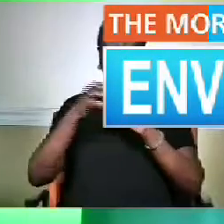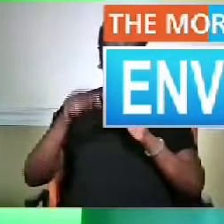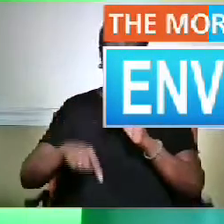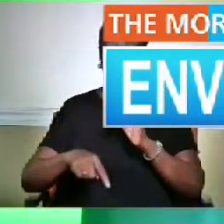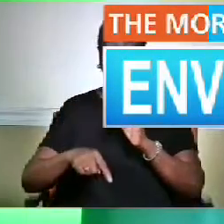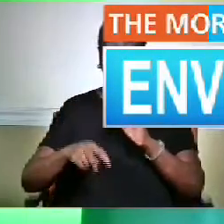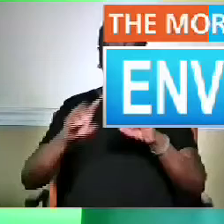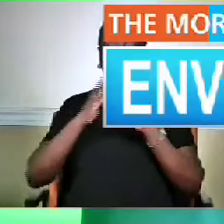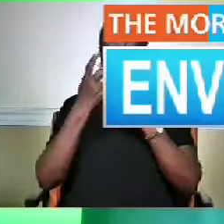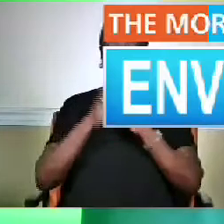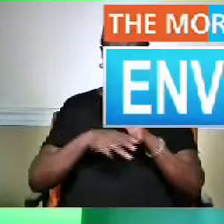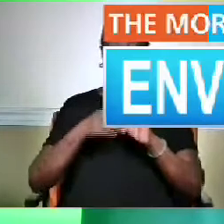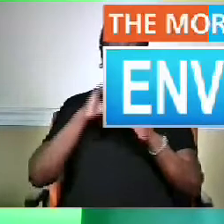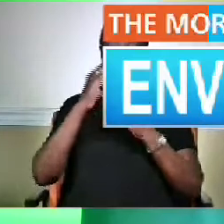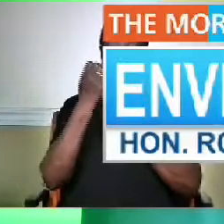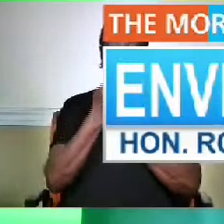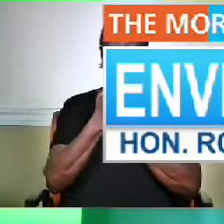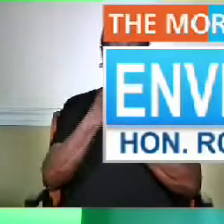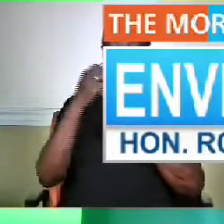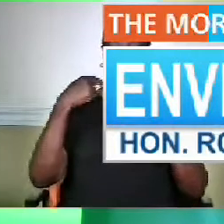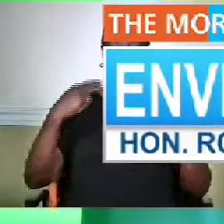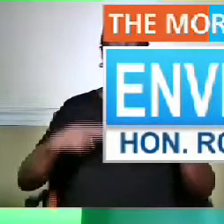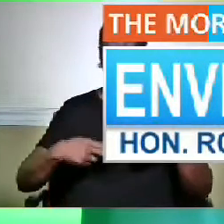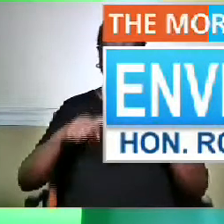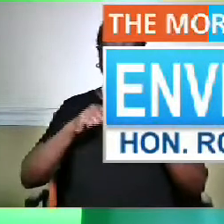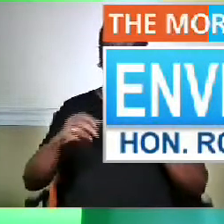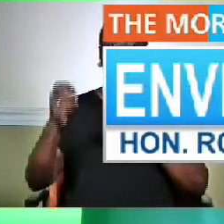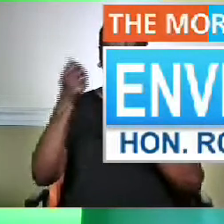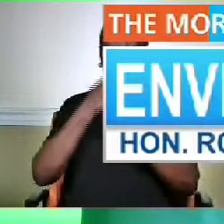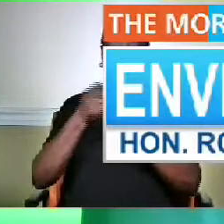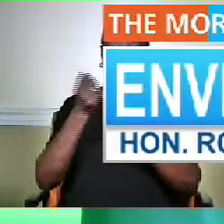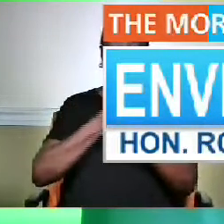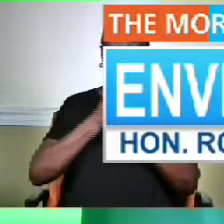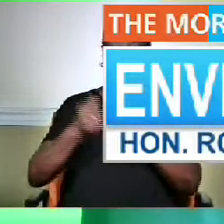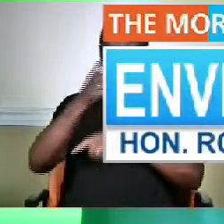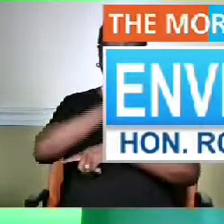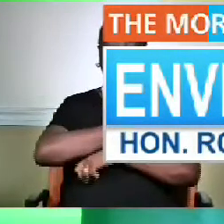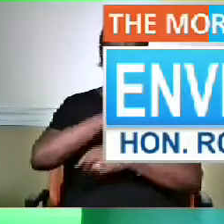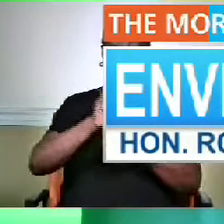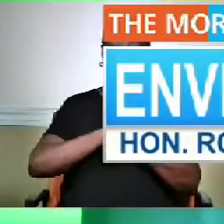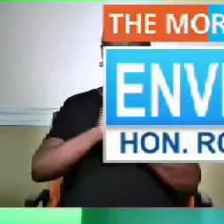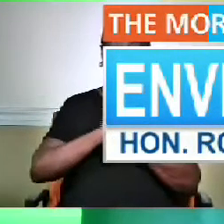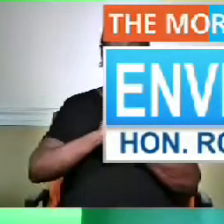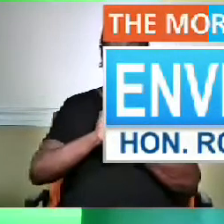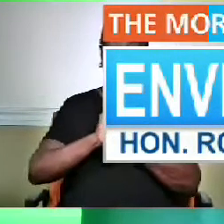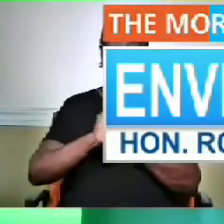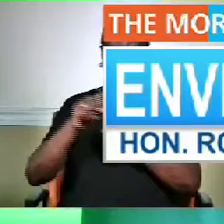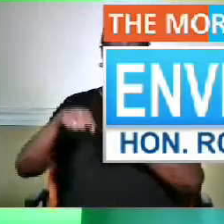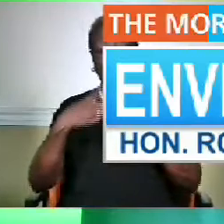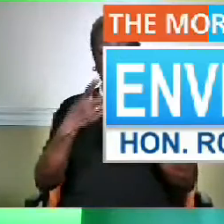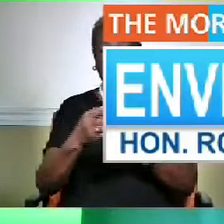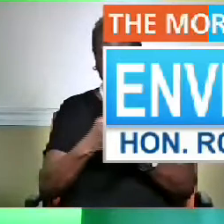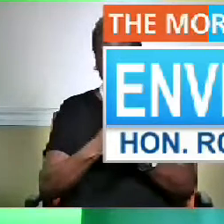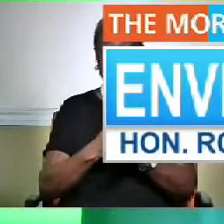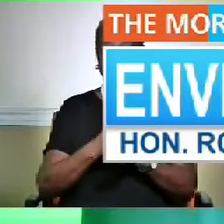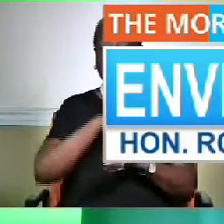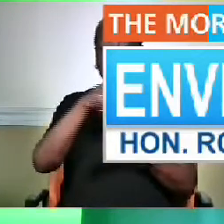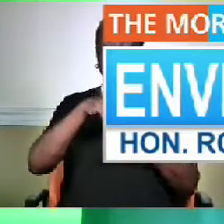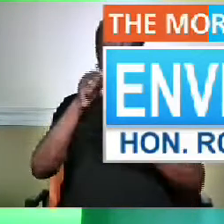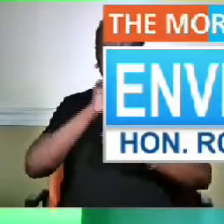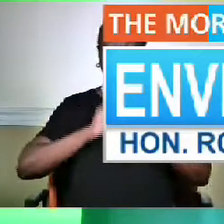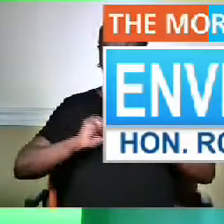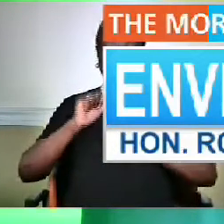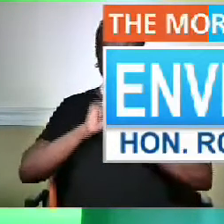Environmental Health Services conducted daily washing and disinfection of building exteriors, streets, and sidewalks. This